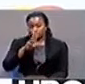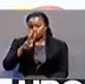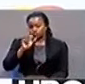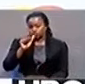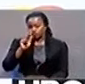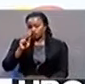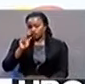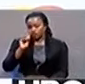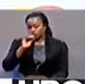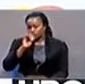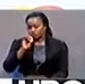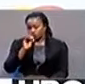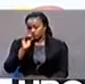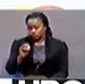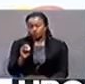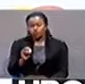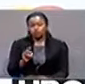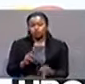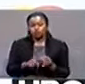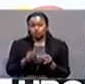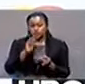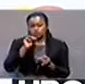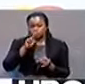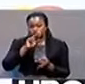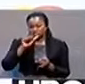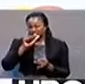Rakojo Musasizi, then Honorable Moriko.